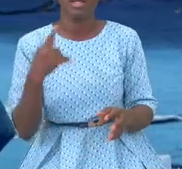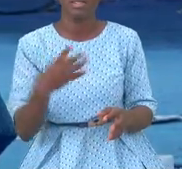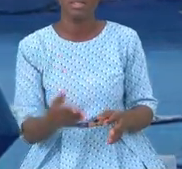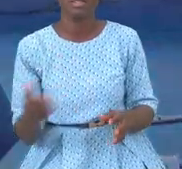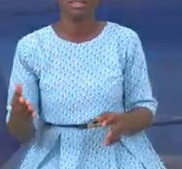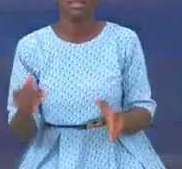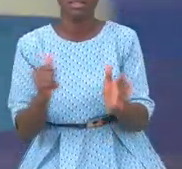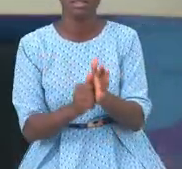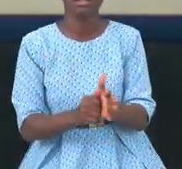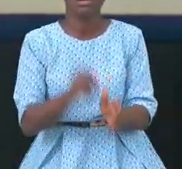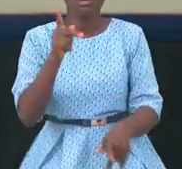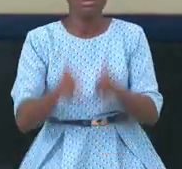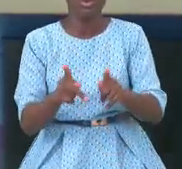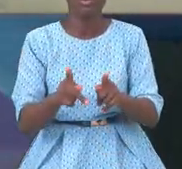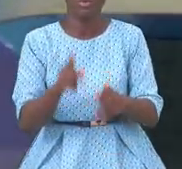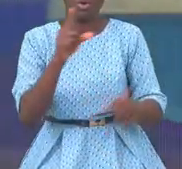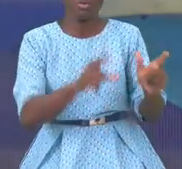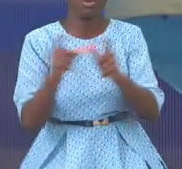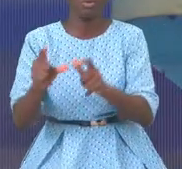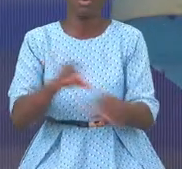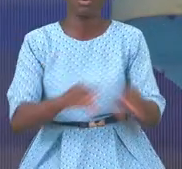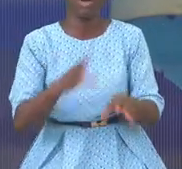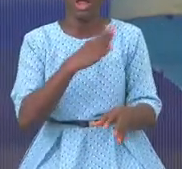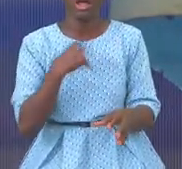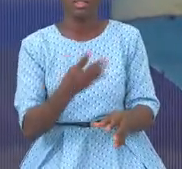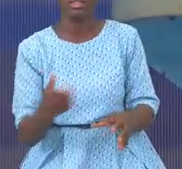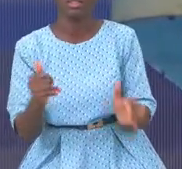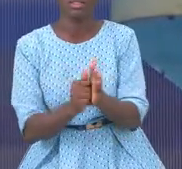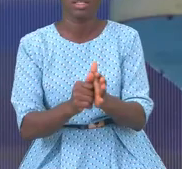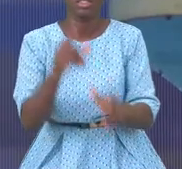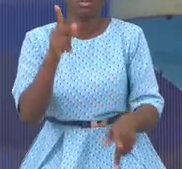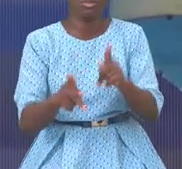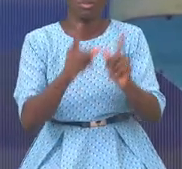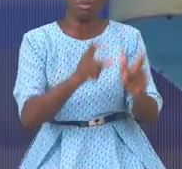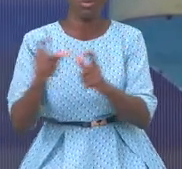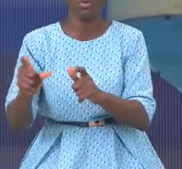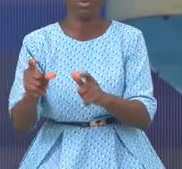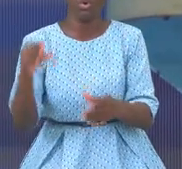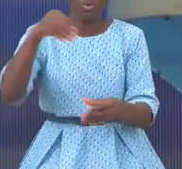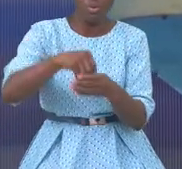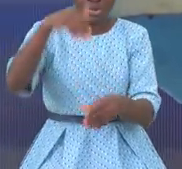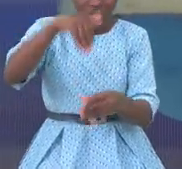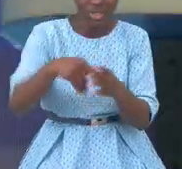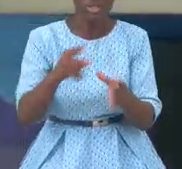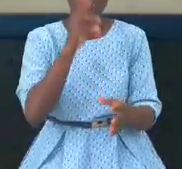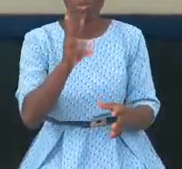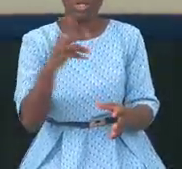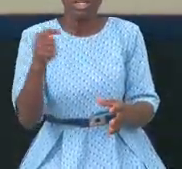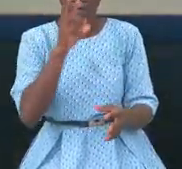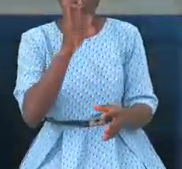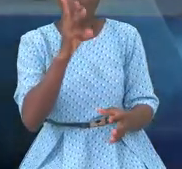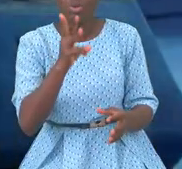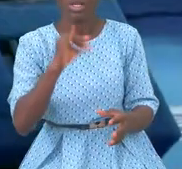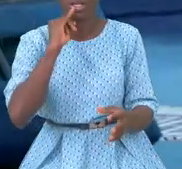people pour into the water, it is pure, and then we bring it in and